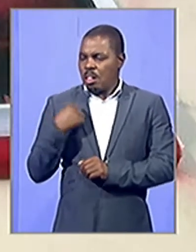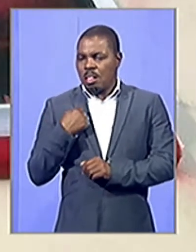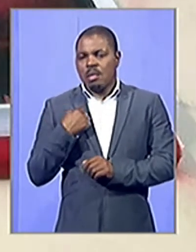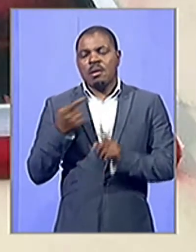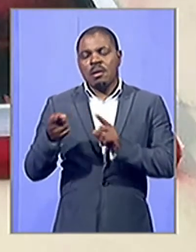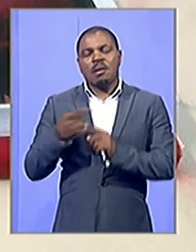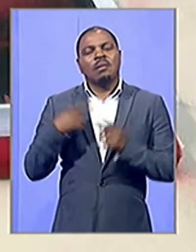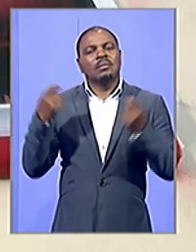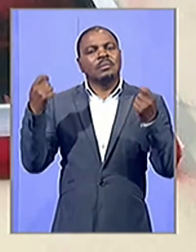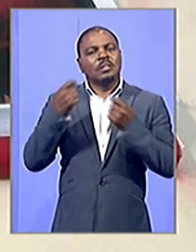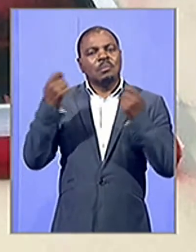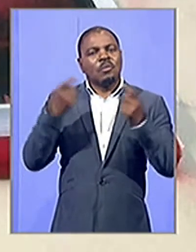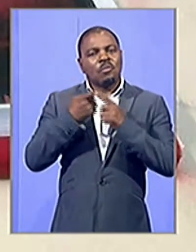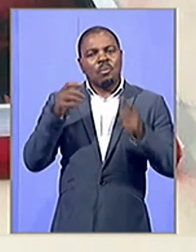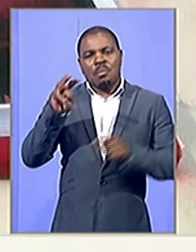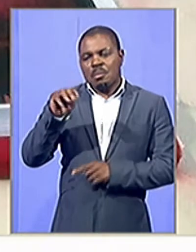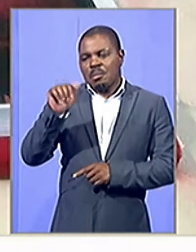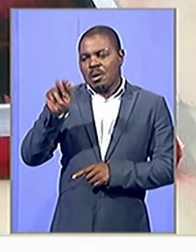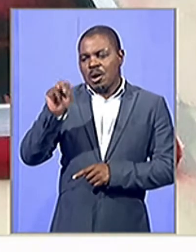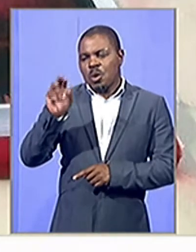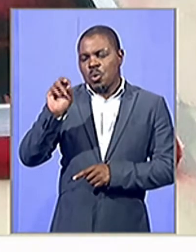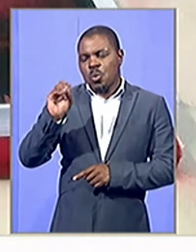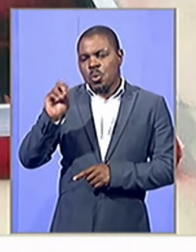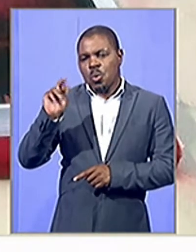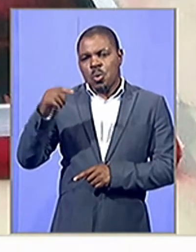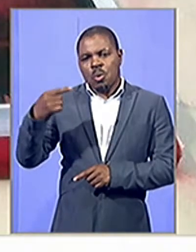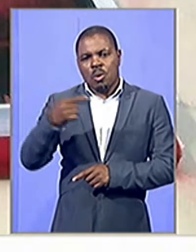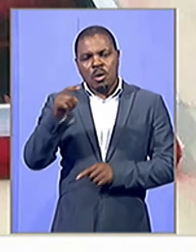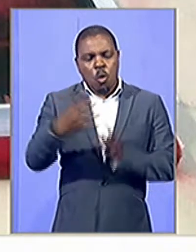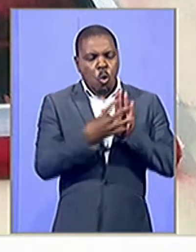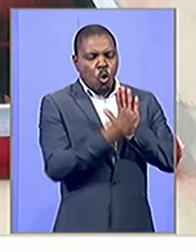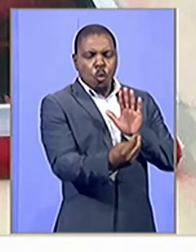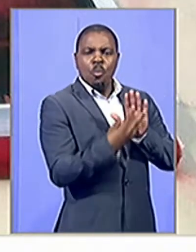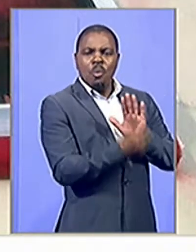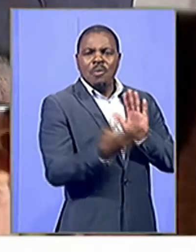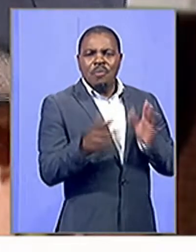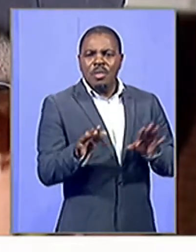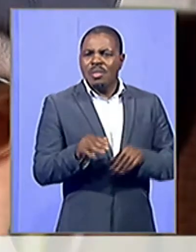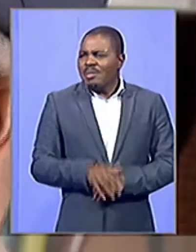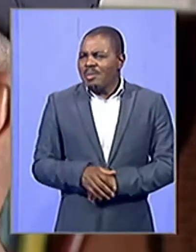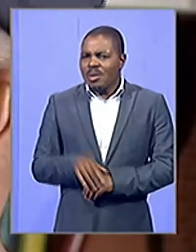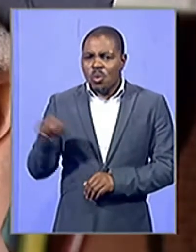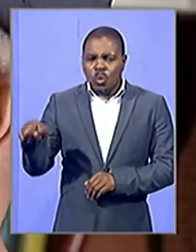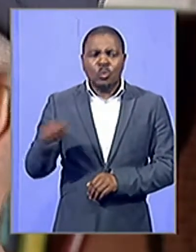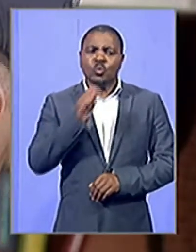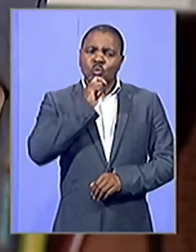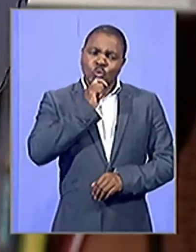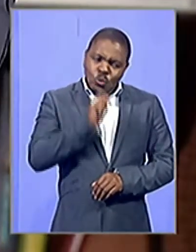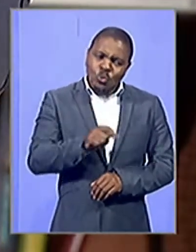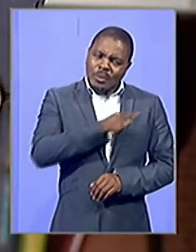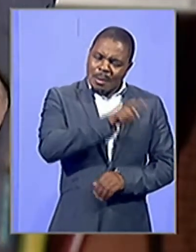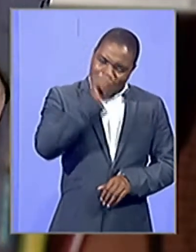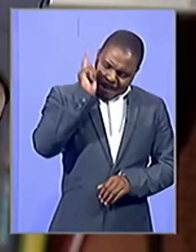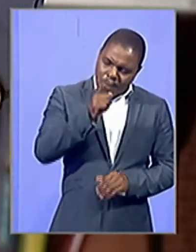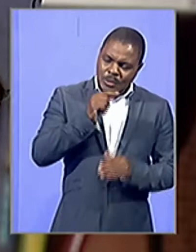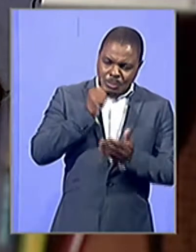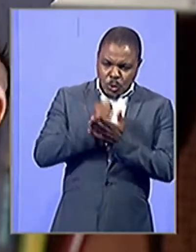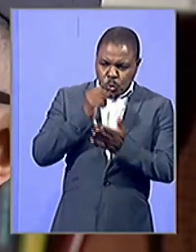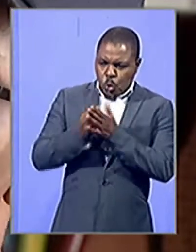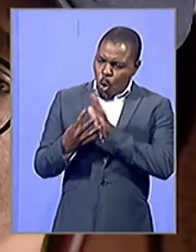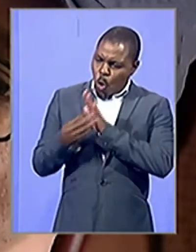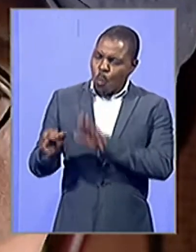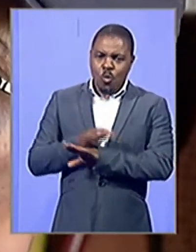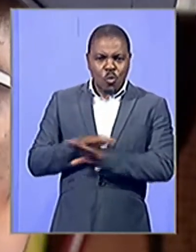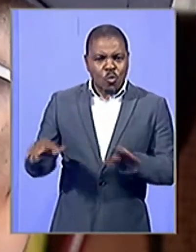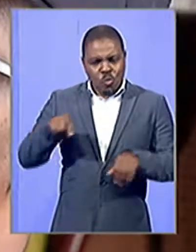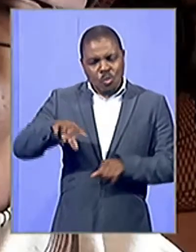wa manong, e dirilwe moriti kana photocopy ke bao a kayang e le bona ba tshwanetseng go tlhokomela gore se ga se diragale